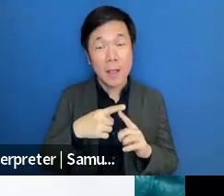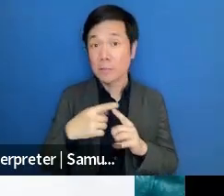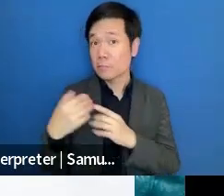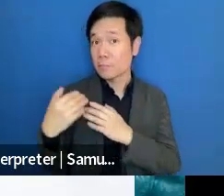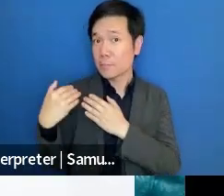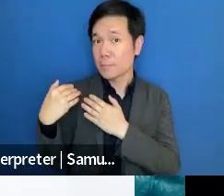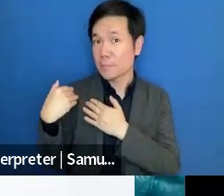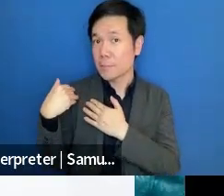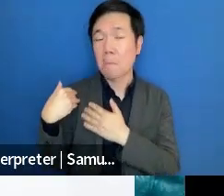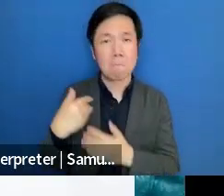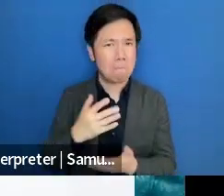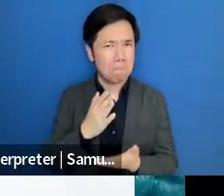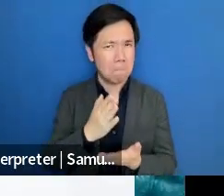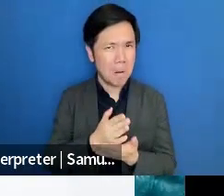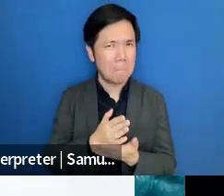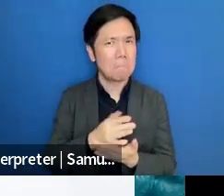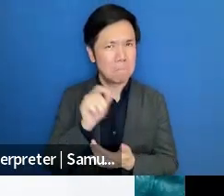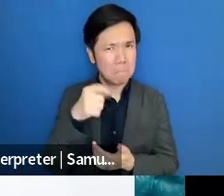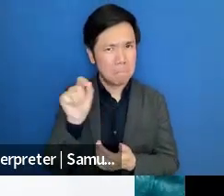accountability, exactly.